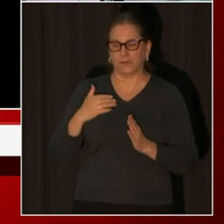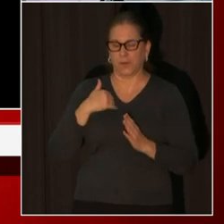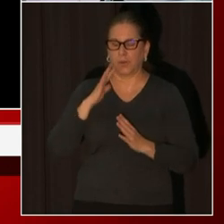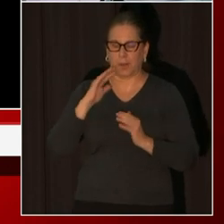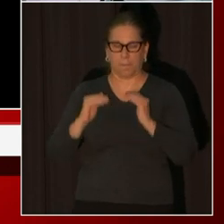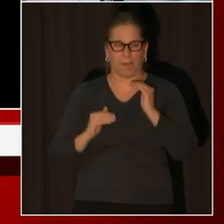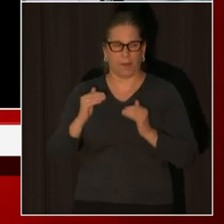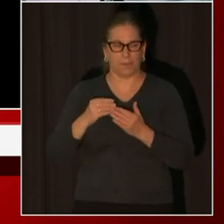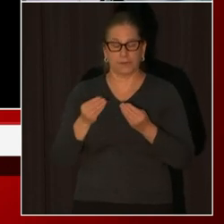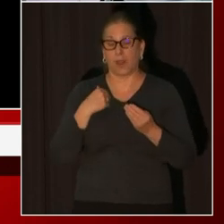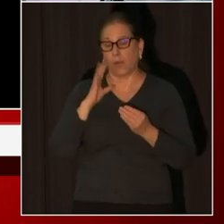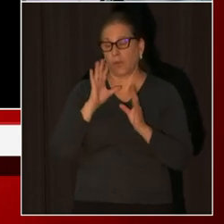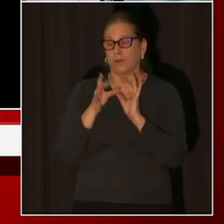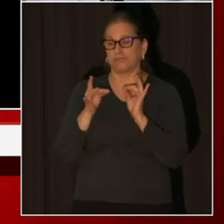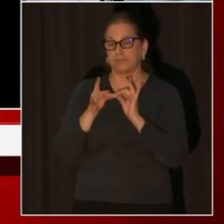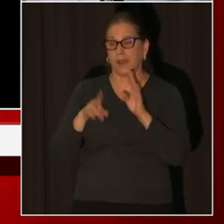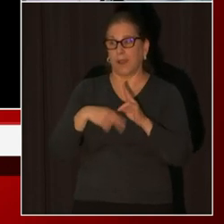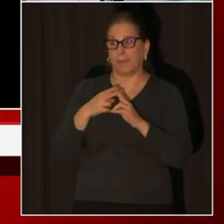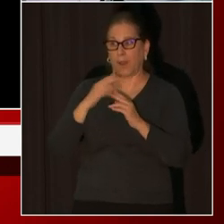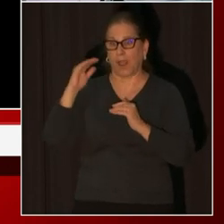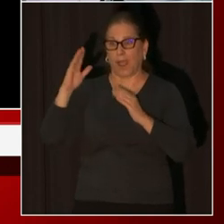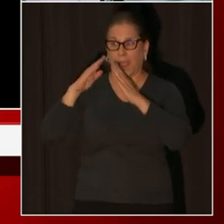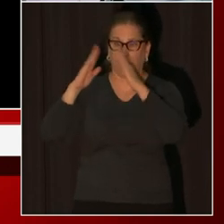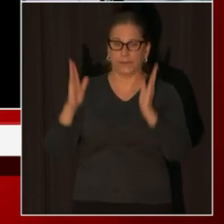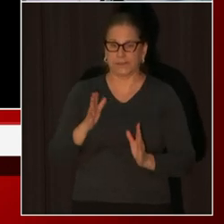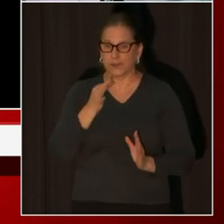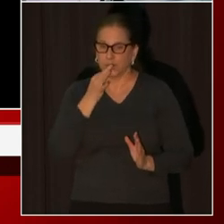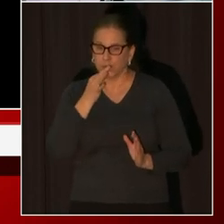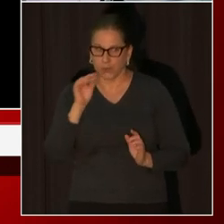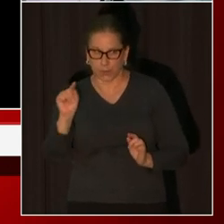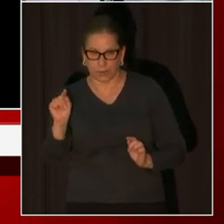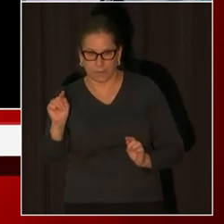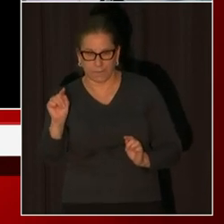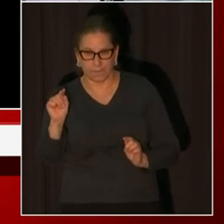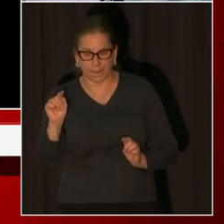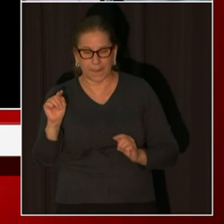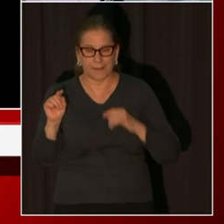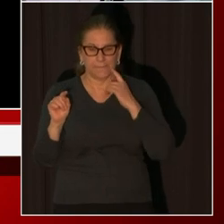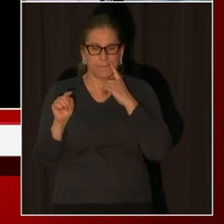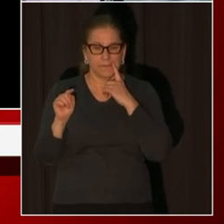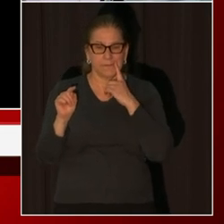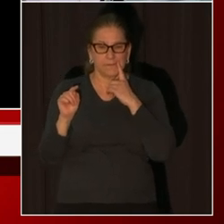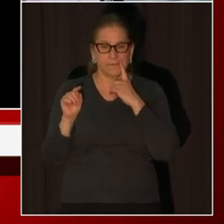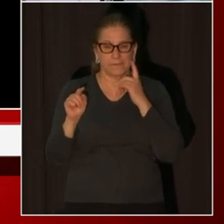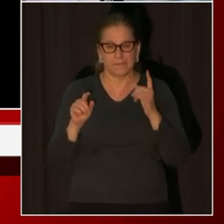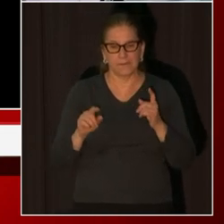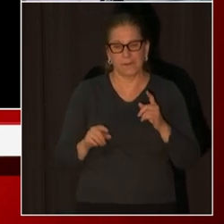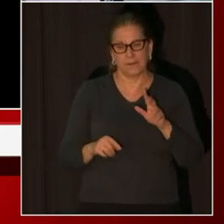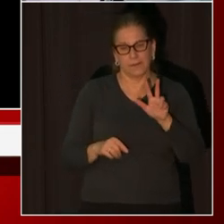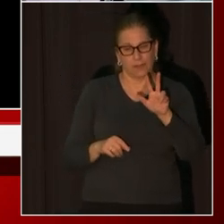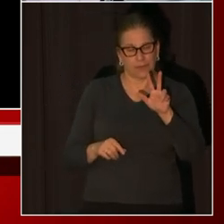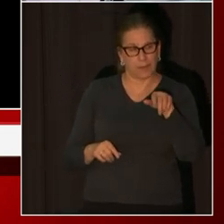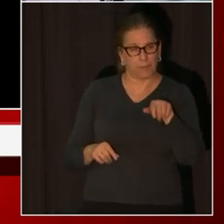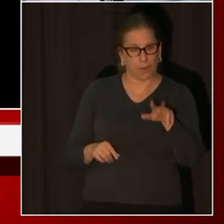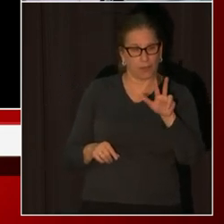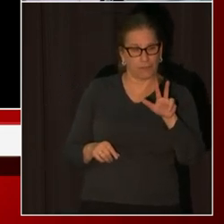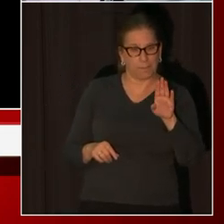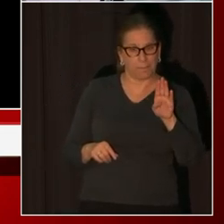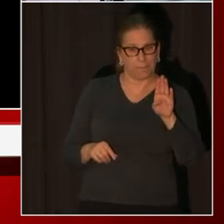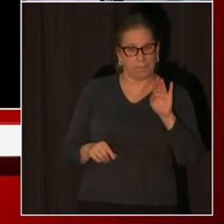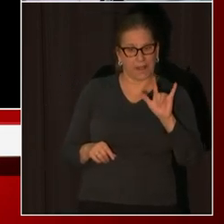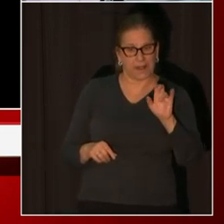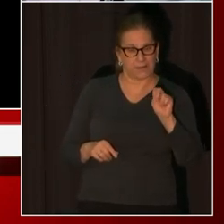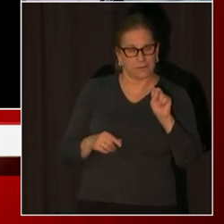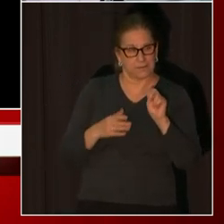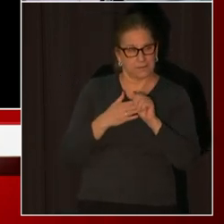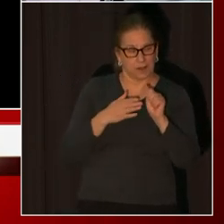So of what is in the bank, of the $3.3 billion, we are using as much as we responsibly can and we